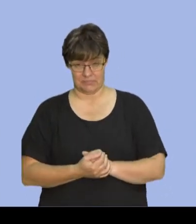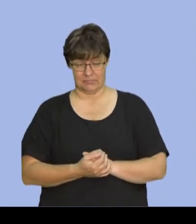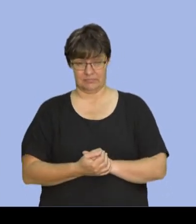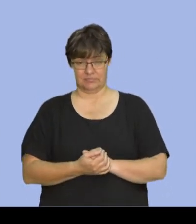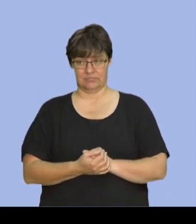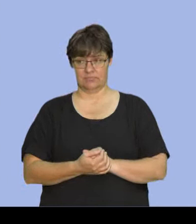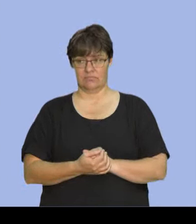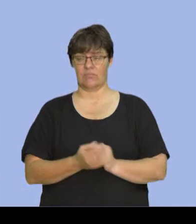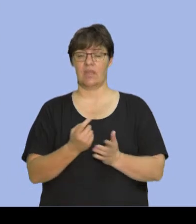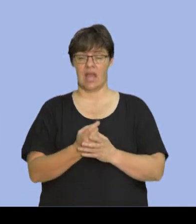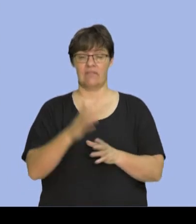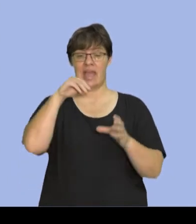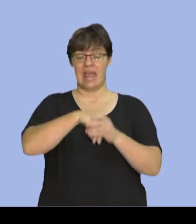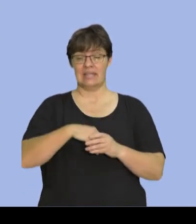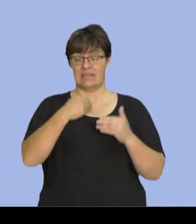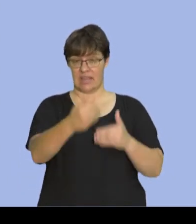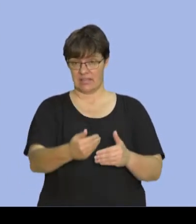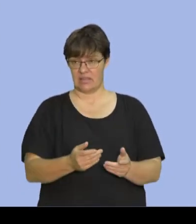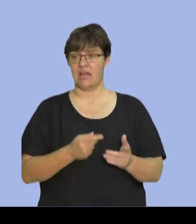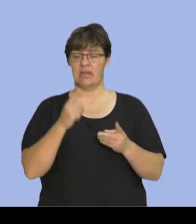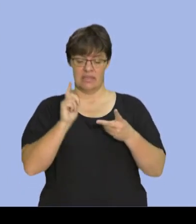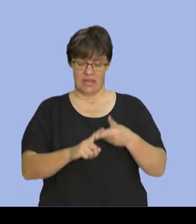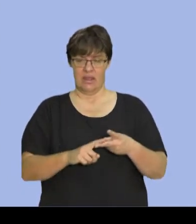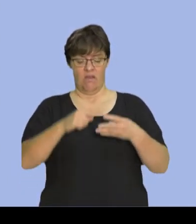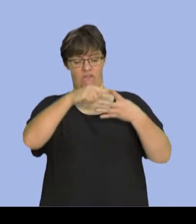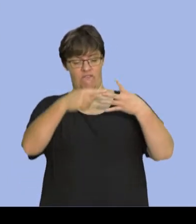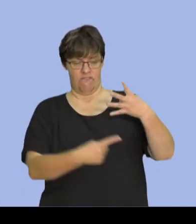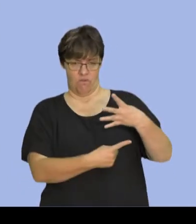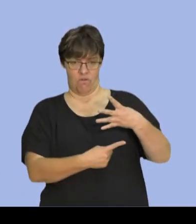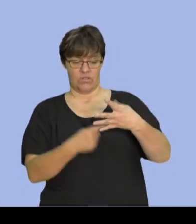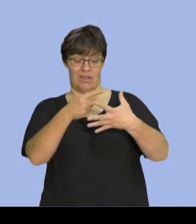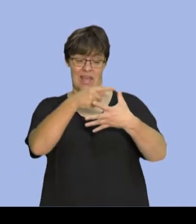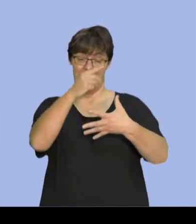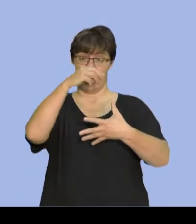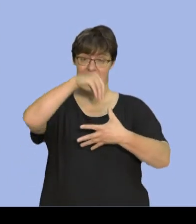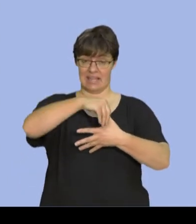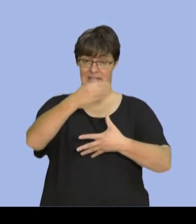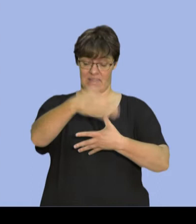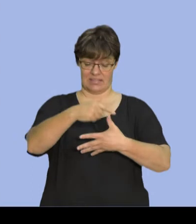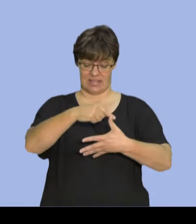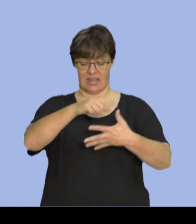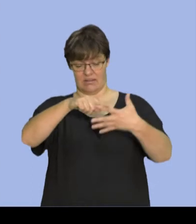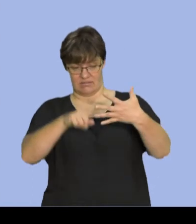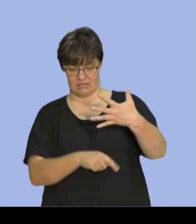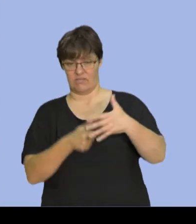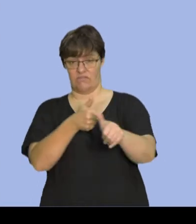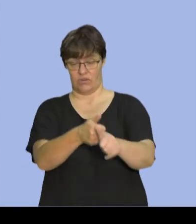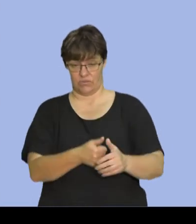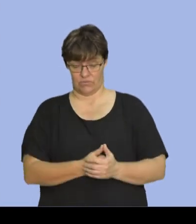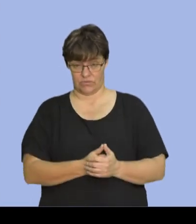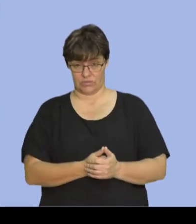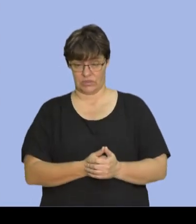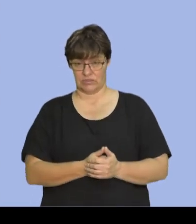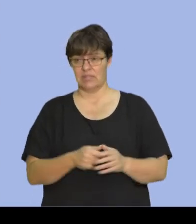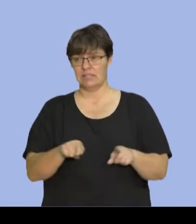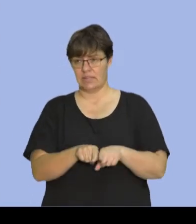we have interphase followed by the four different stages or phases of cell division. We often